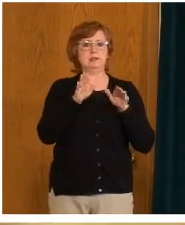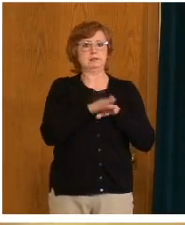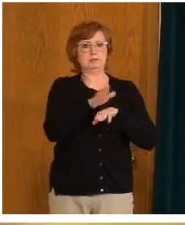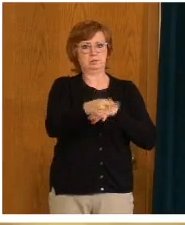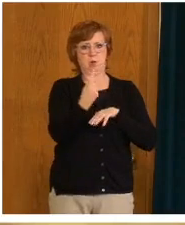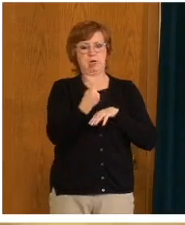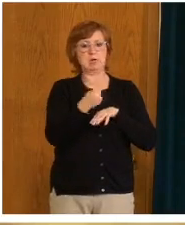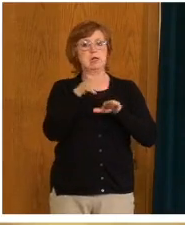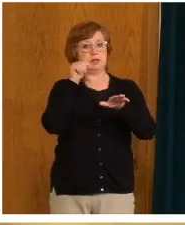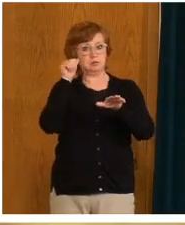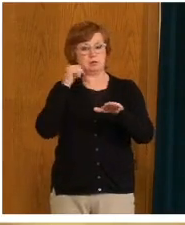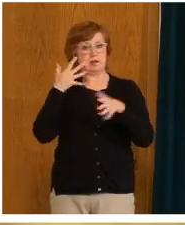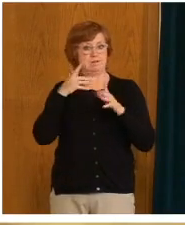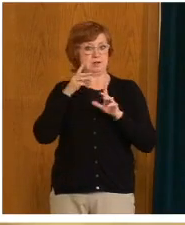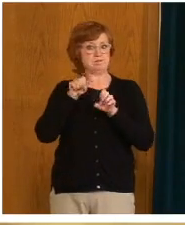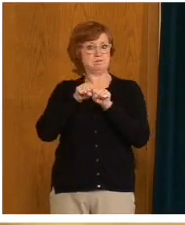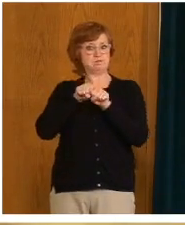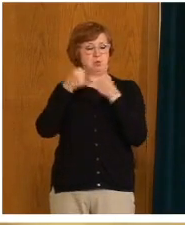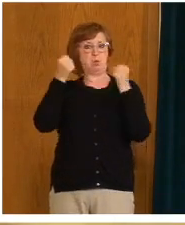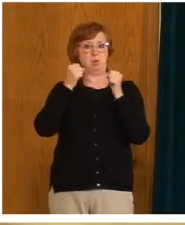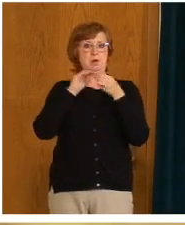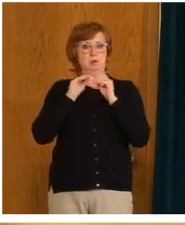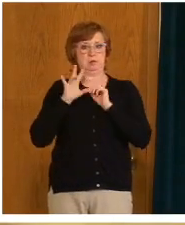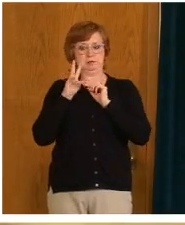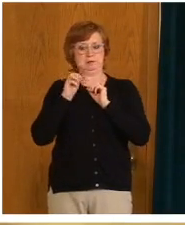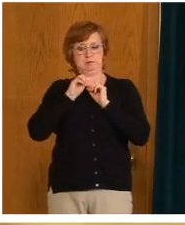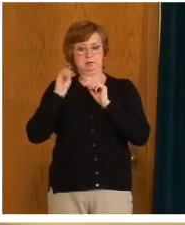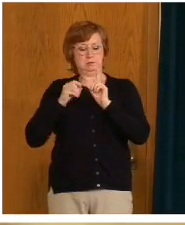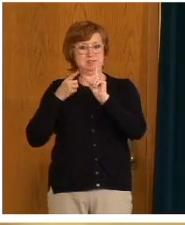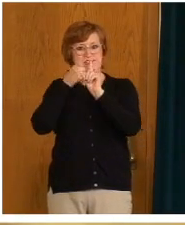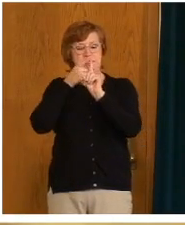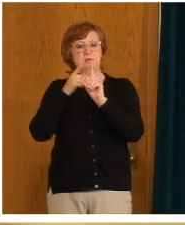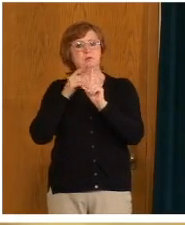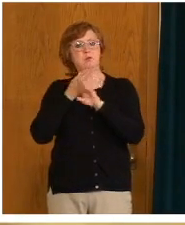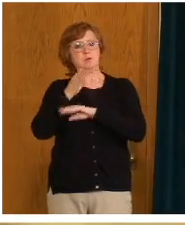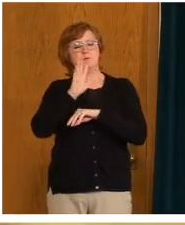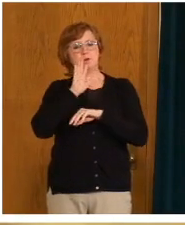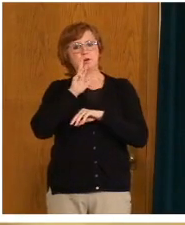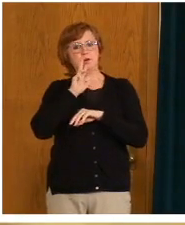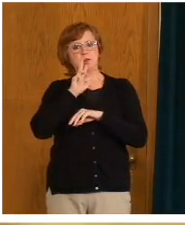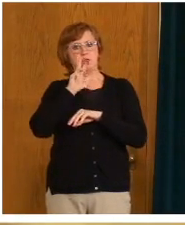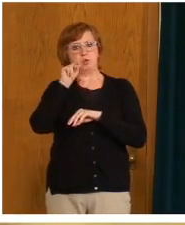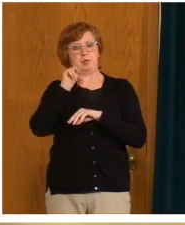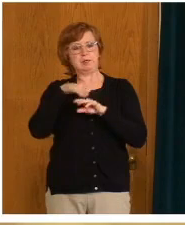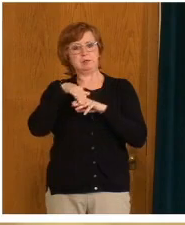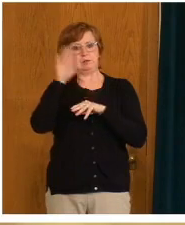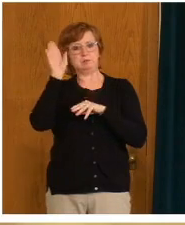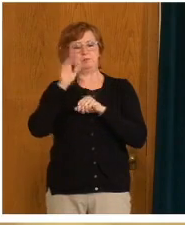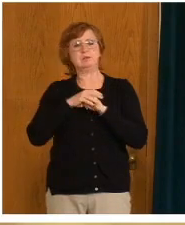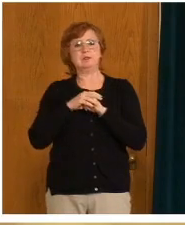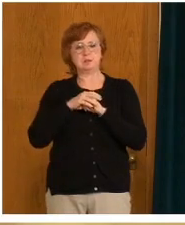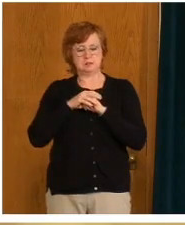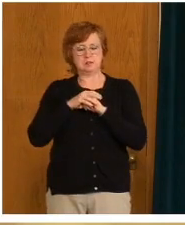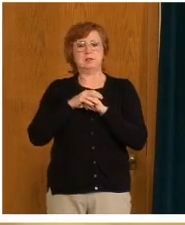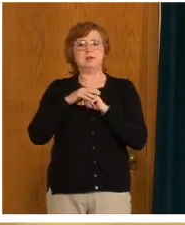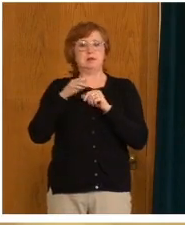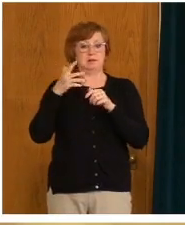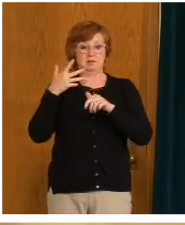2, which is 70% of everyone over the age of 30. And which have now received their first